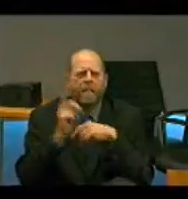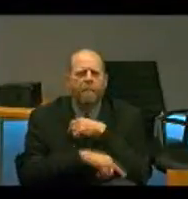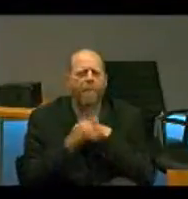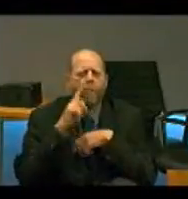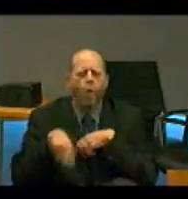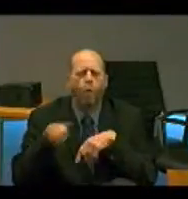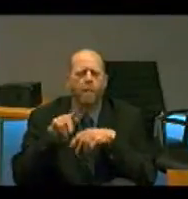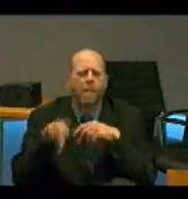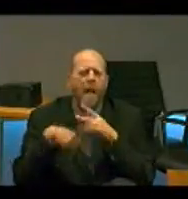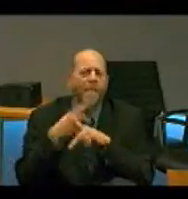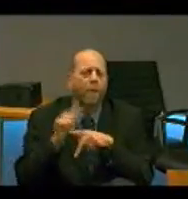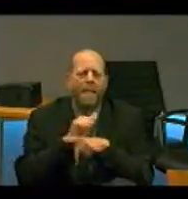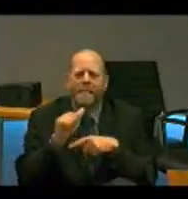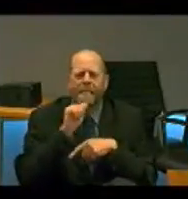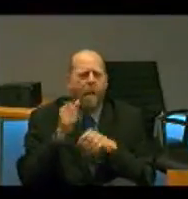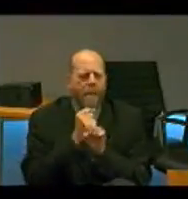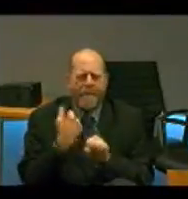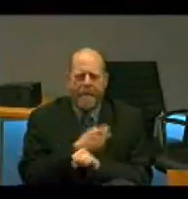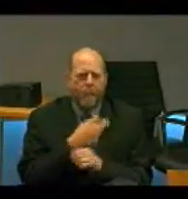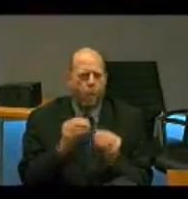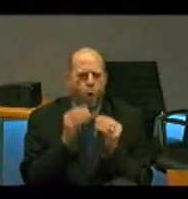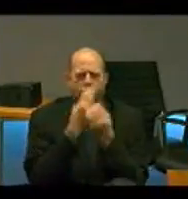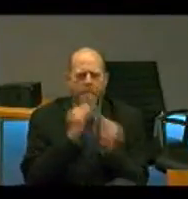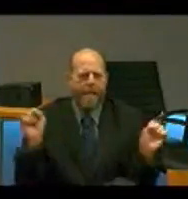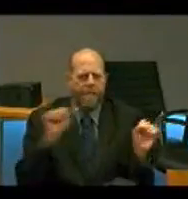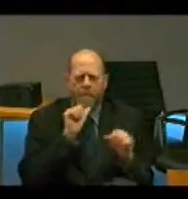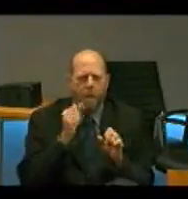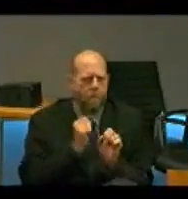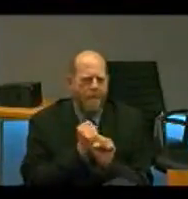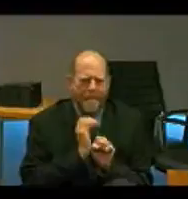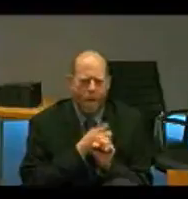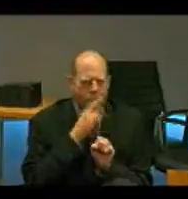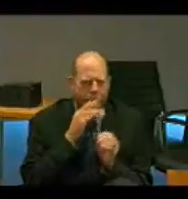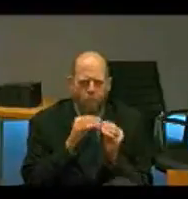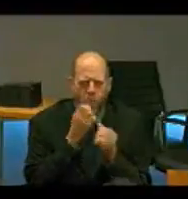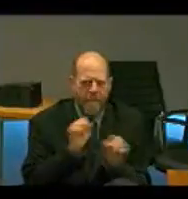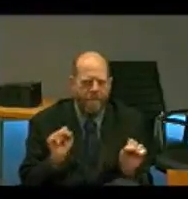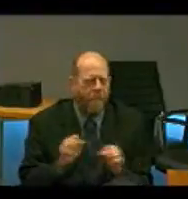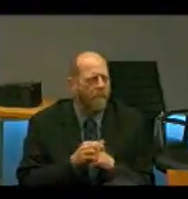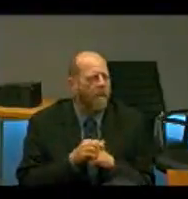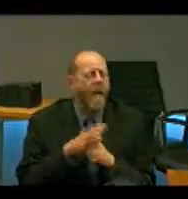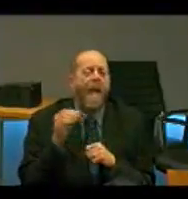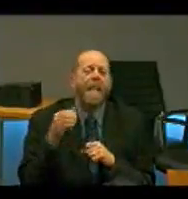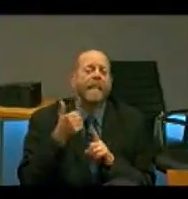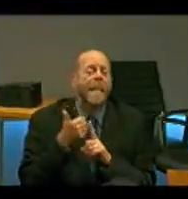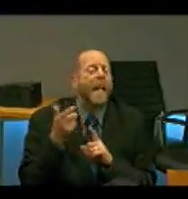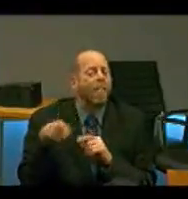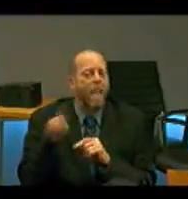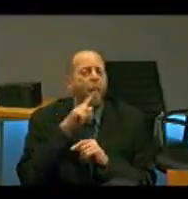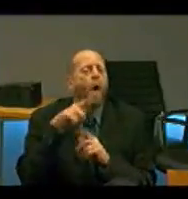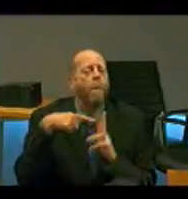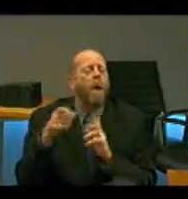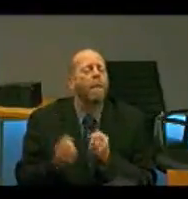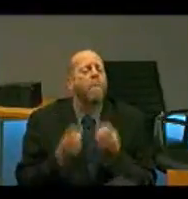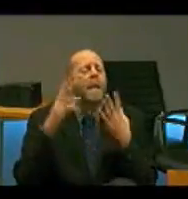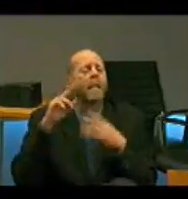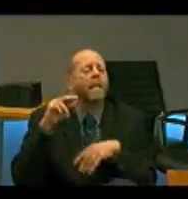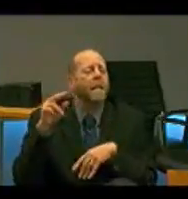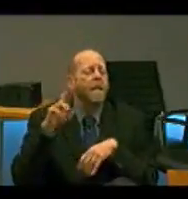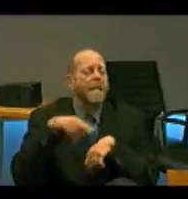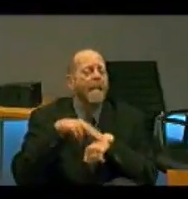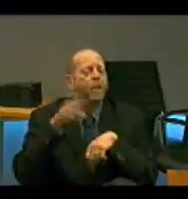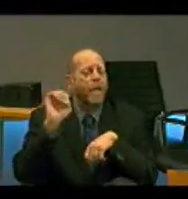those kinds of practices. It's not making us more safe. It's not making our kids more safe. And they are among the many national